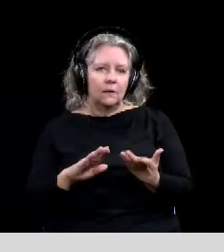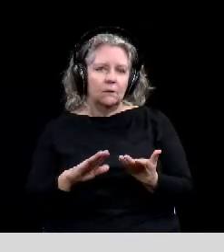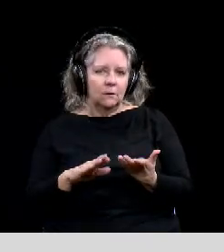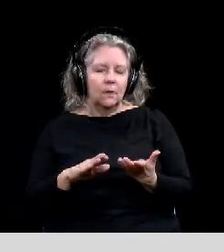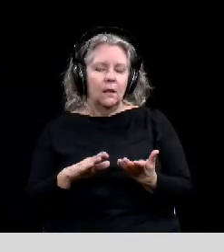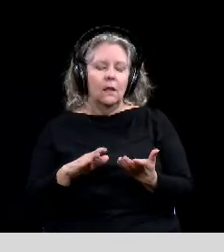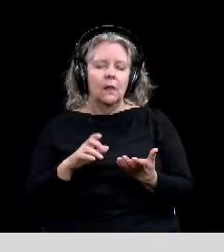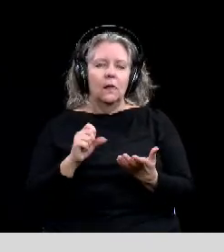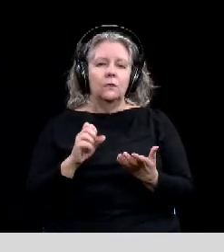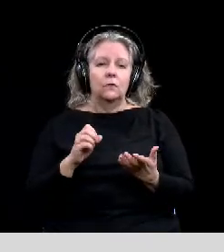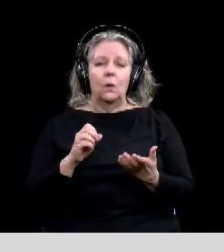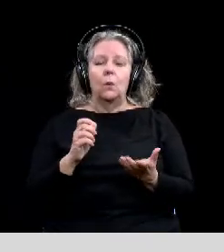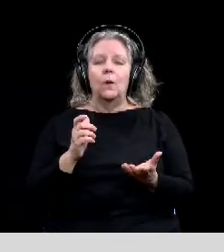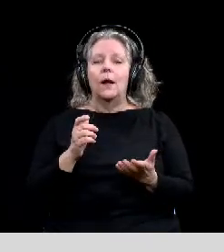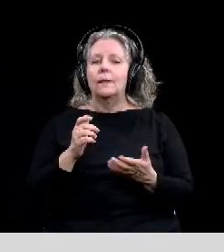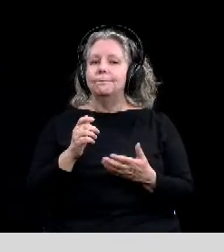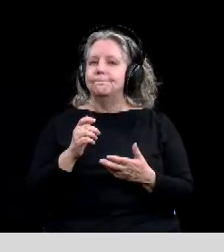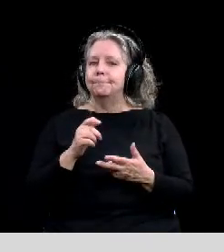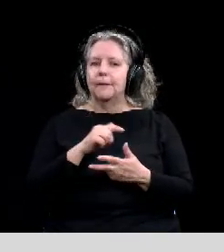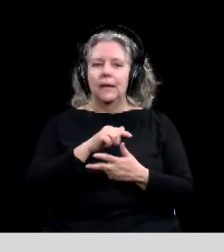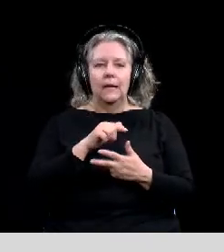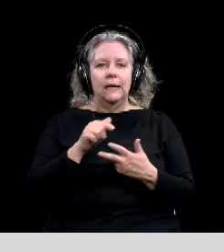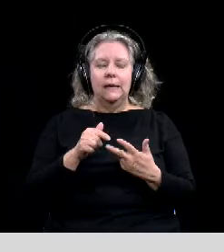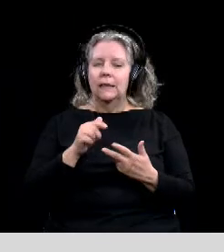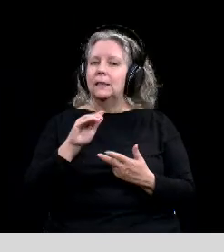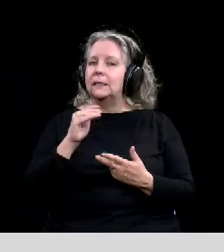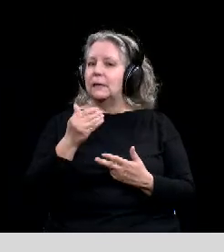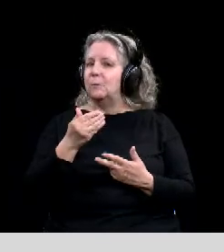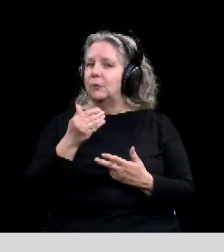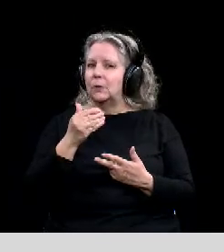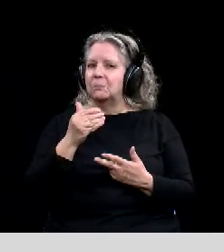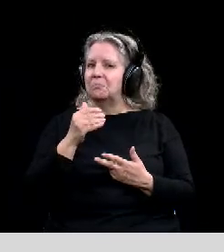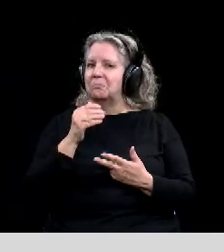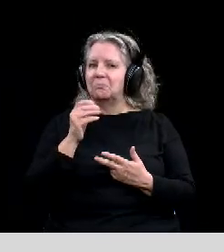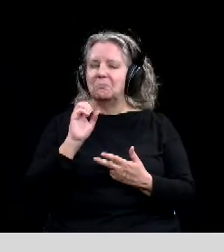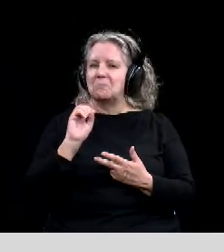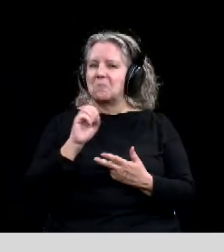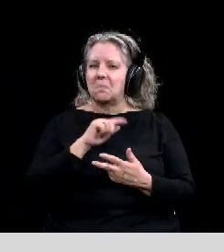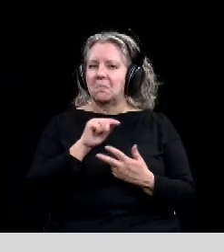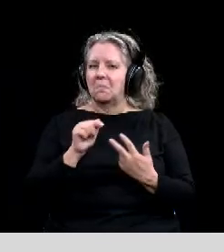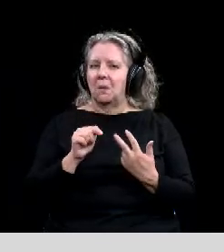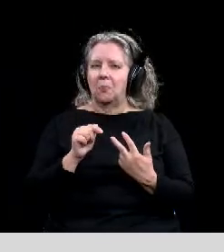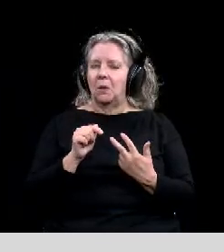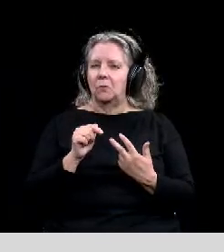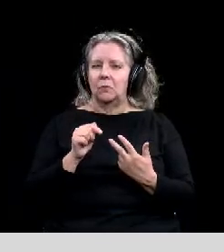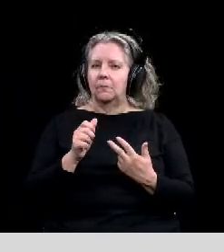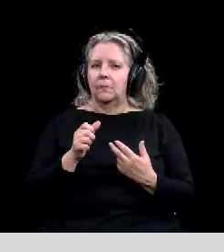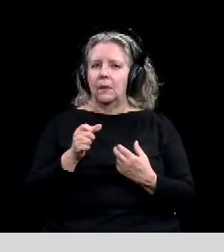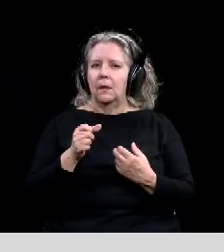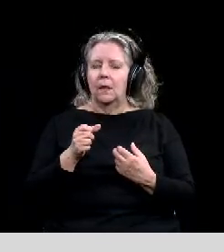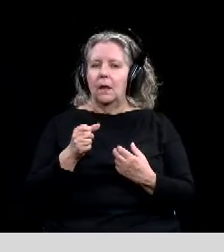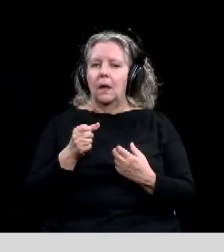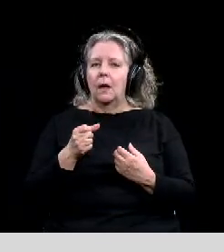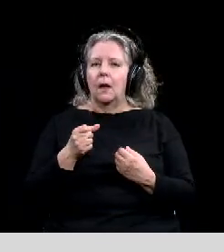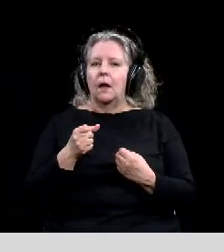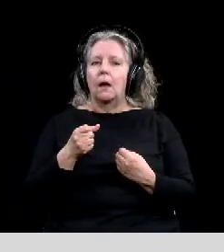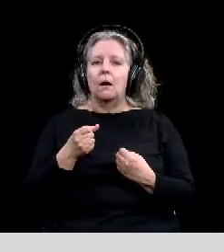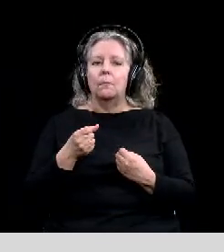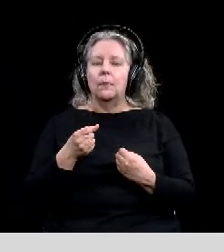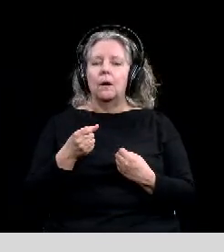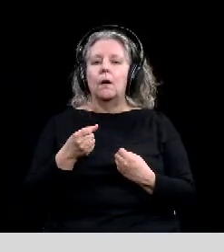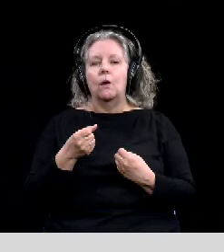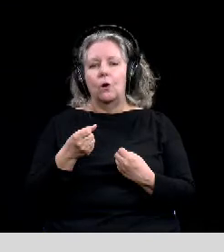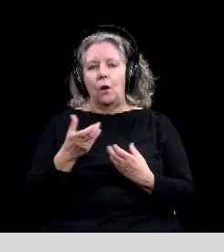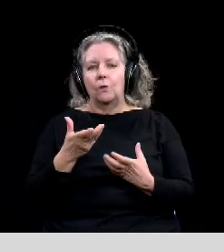variants are causing the vaccine to change those really important outcomes of